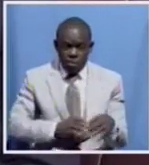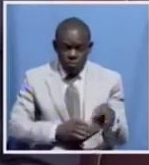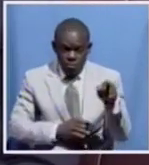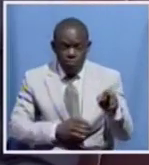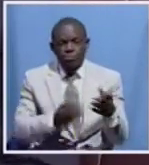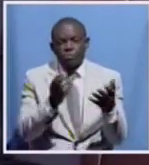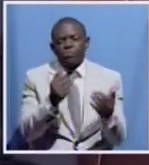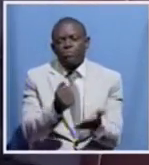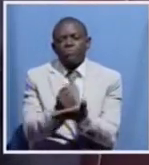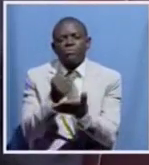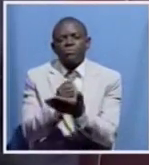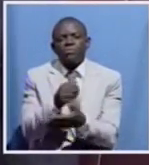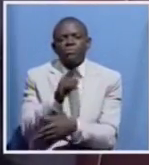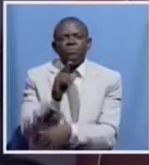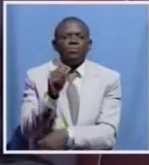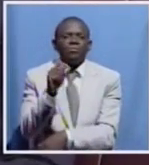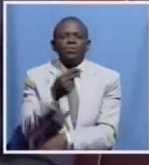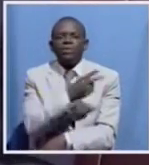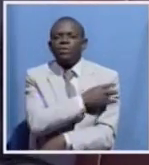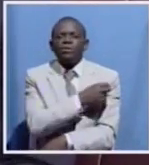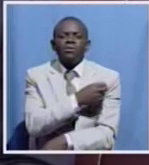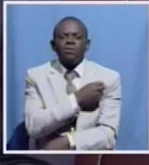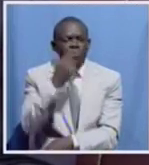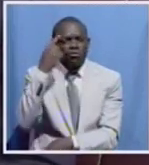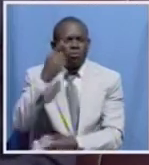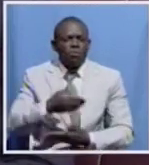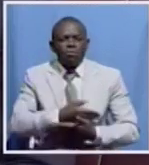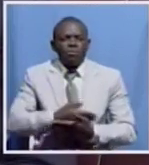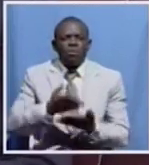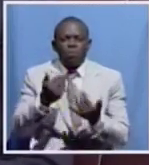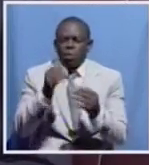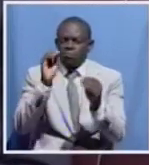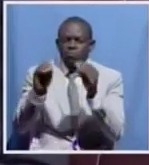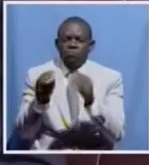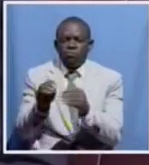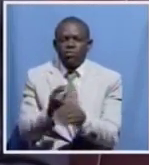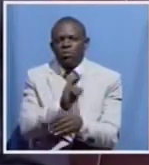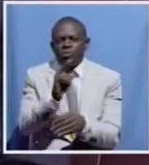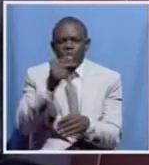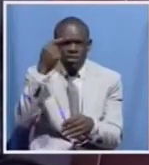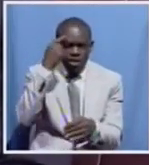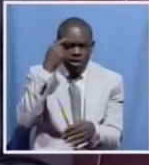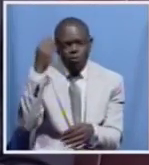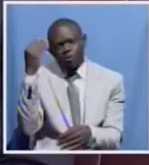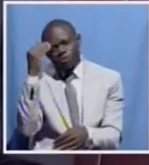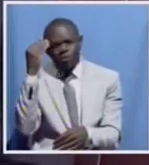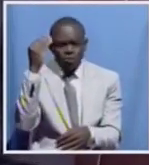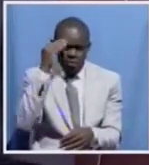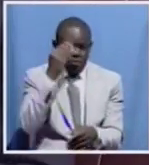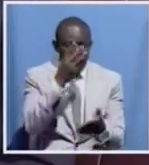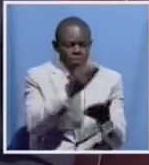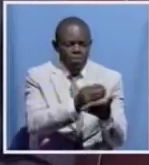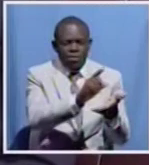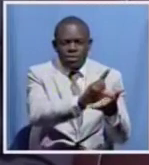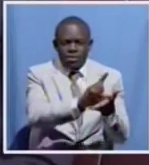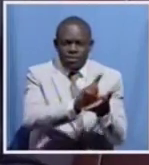reduce the death of babies in the pediatrics, using government-to-government financing with